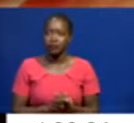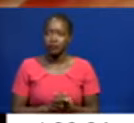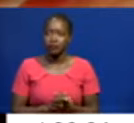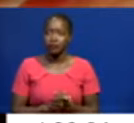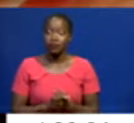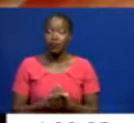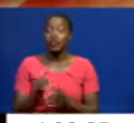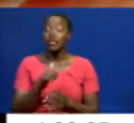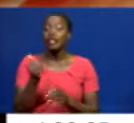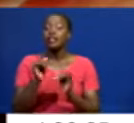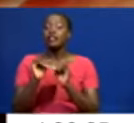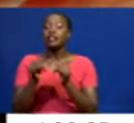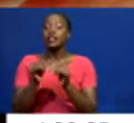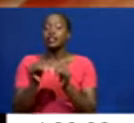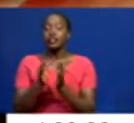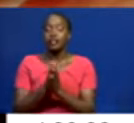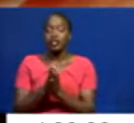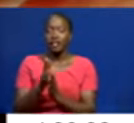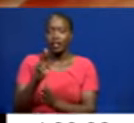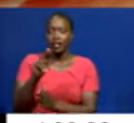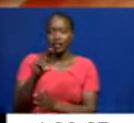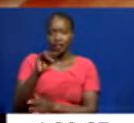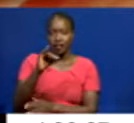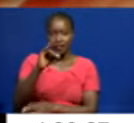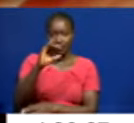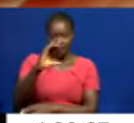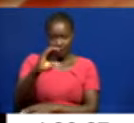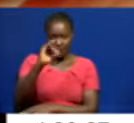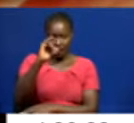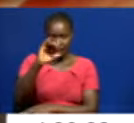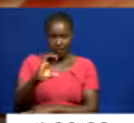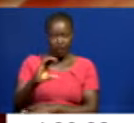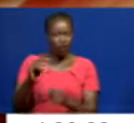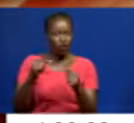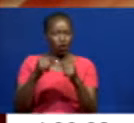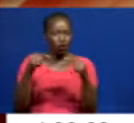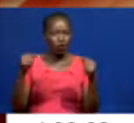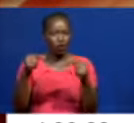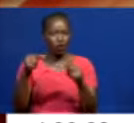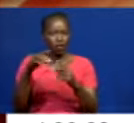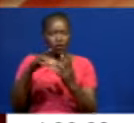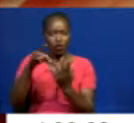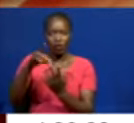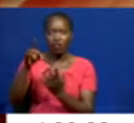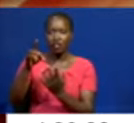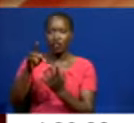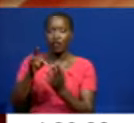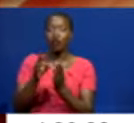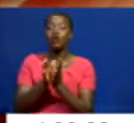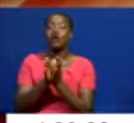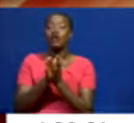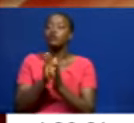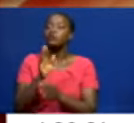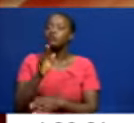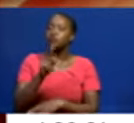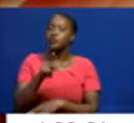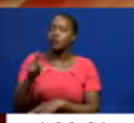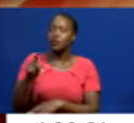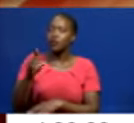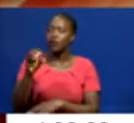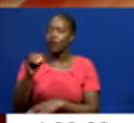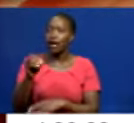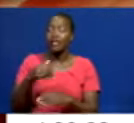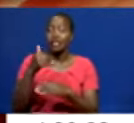In other news, the National Integrity Alliance has opposed the nomination of Director of Public Prosecutions Noordin Haji as the next